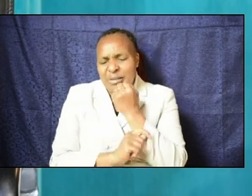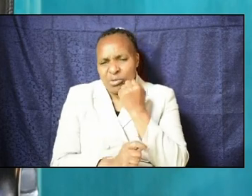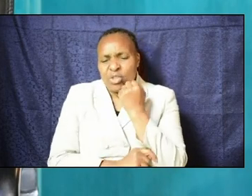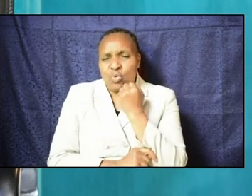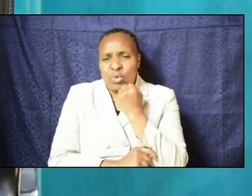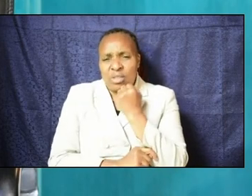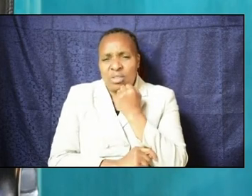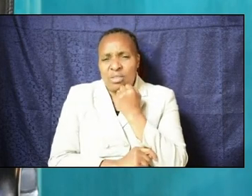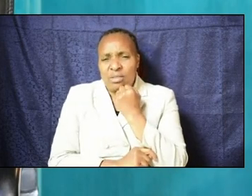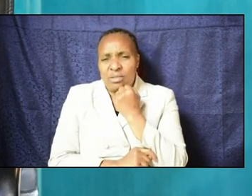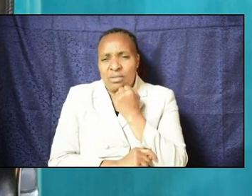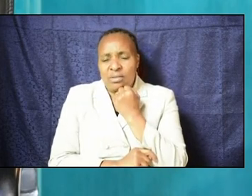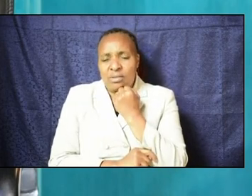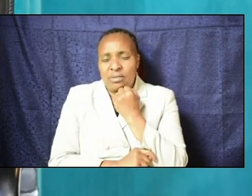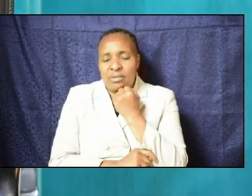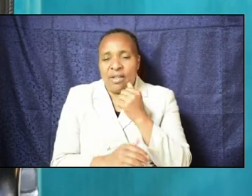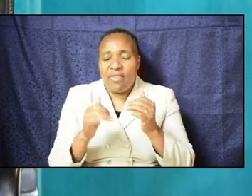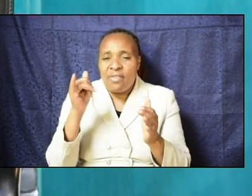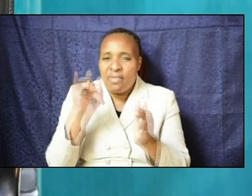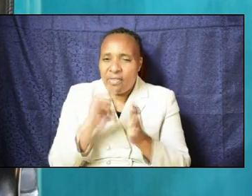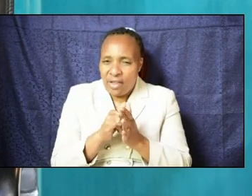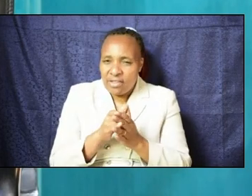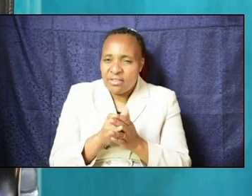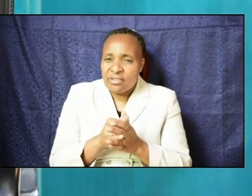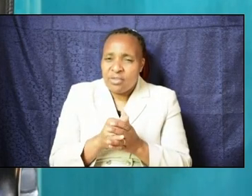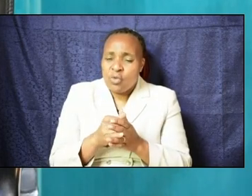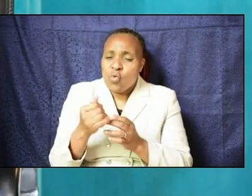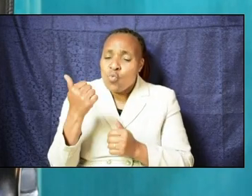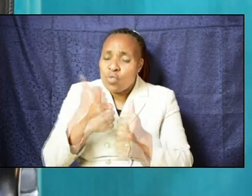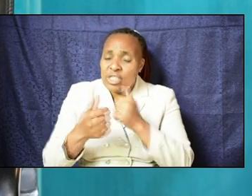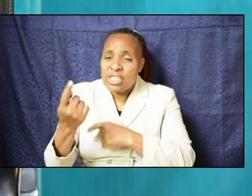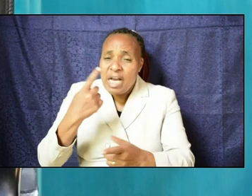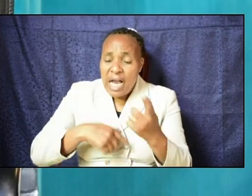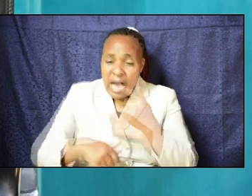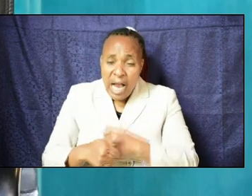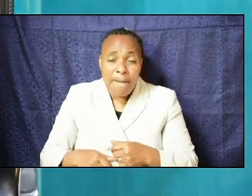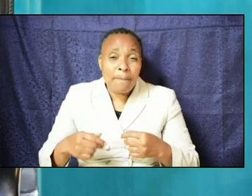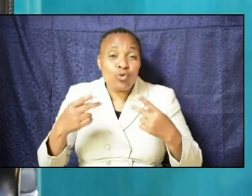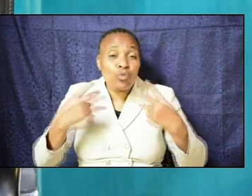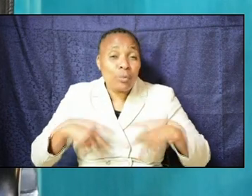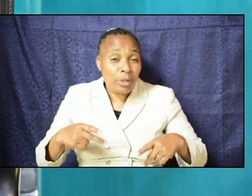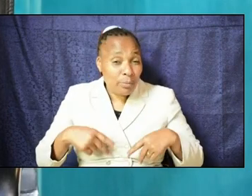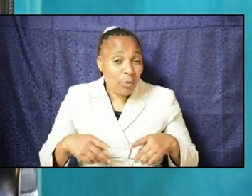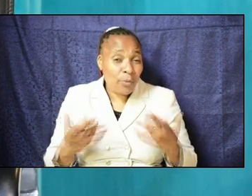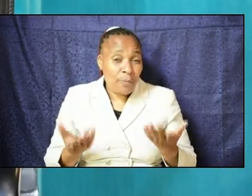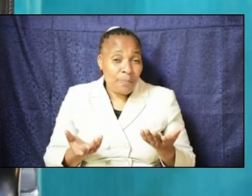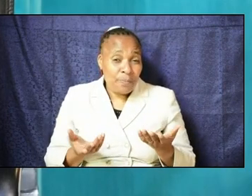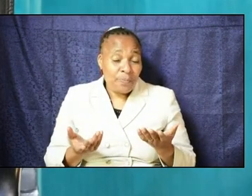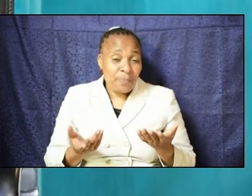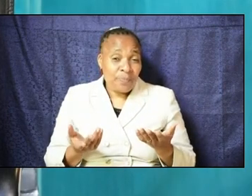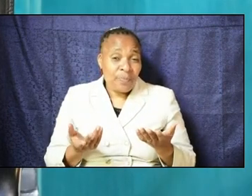Temptations that assail the people